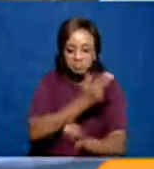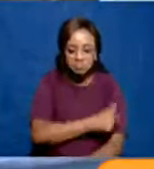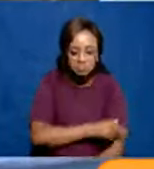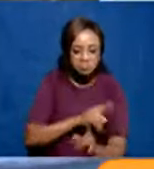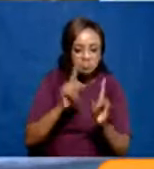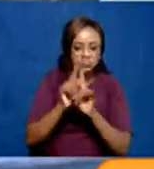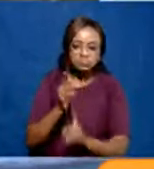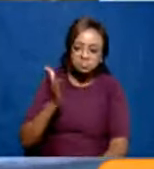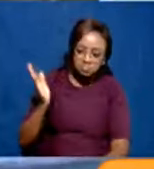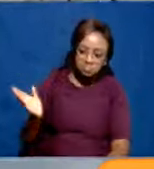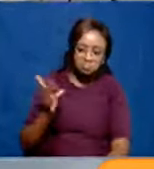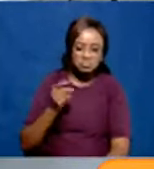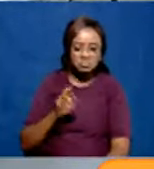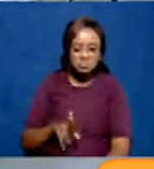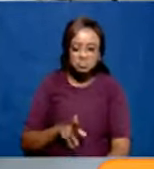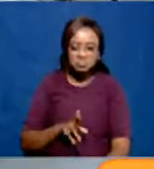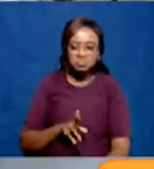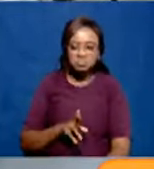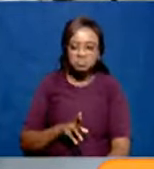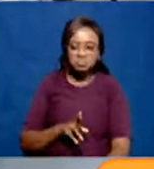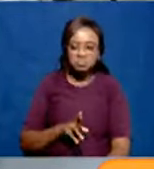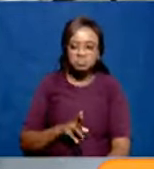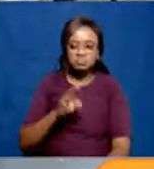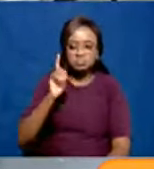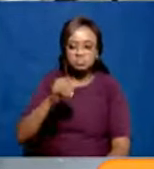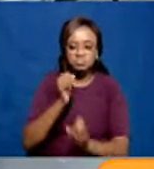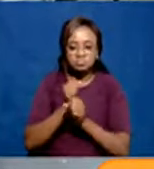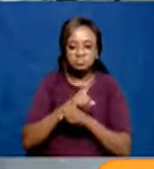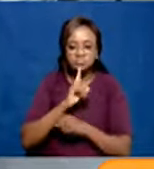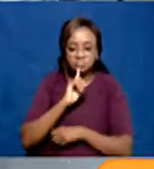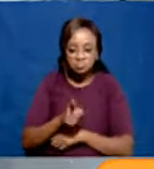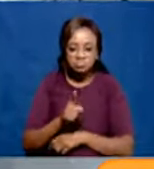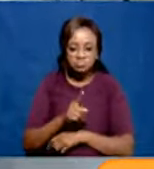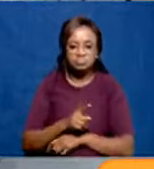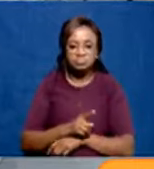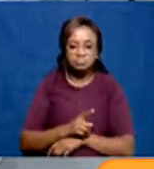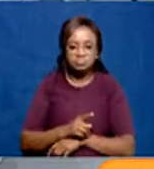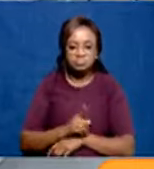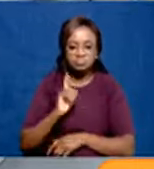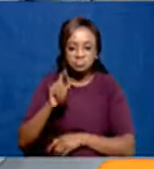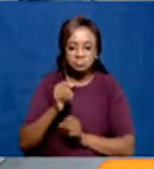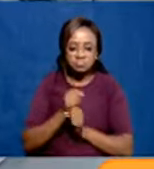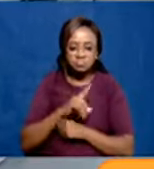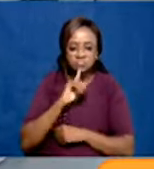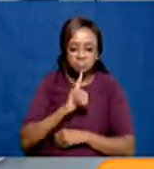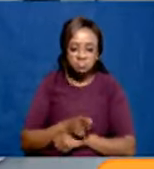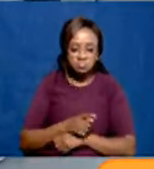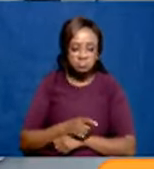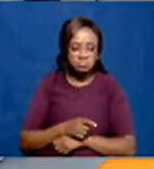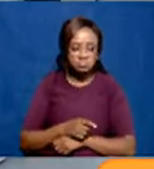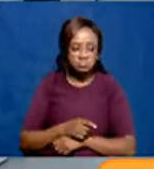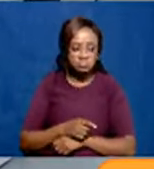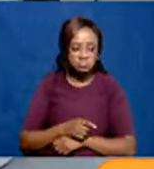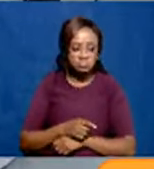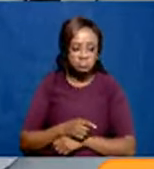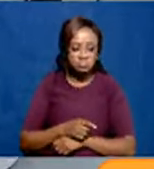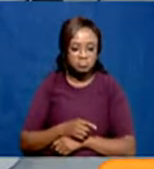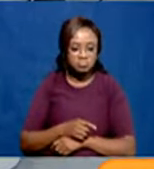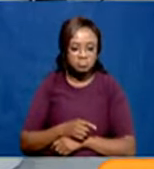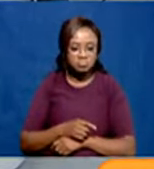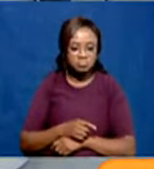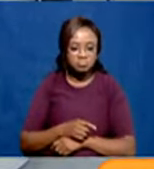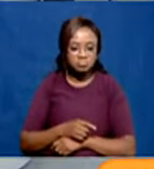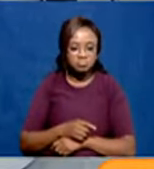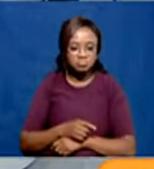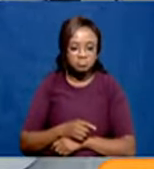brother, Dr. Davji Atela, to make sure that the public facilities... To make sure that... Why is the chair? Wait a minute. To make sure